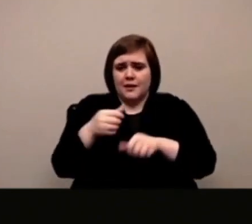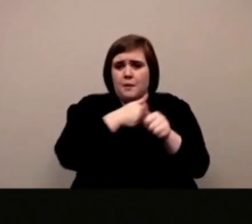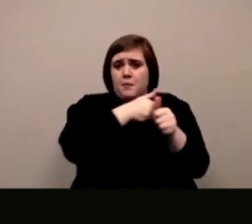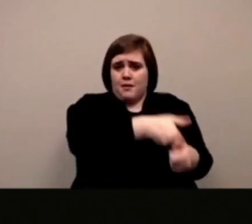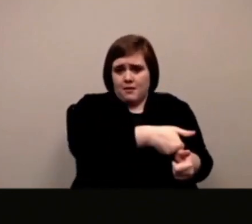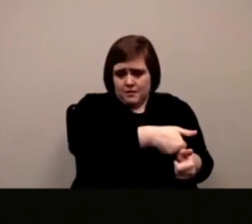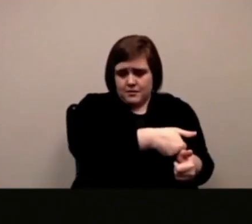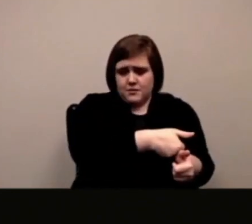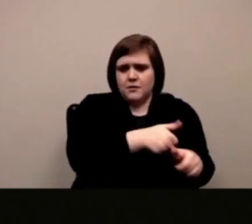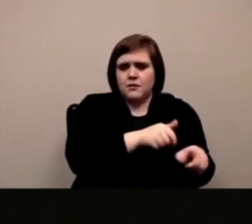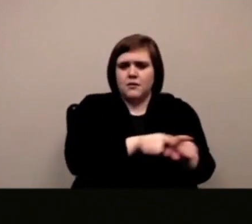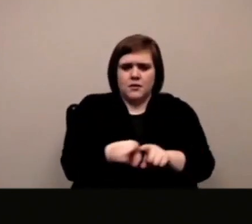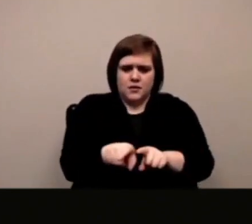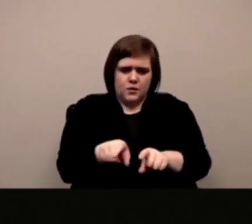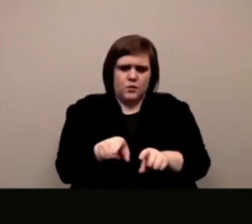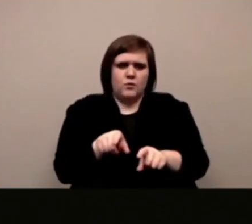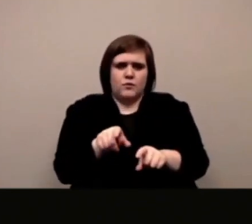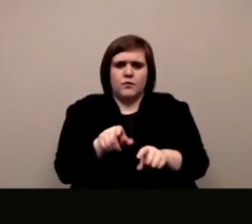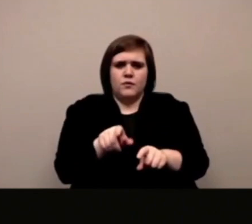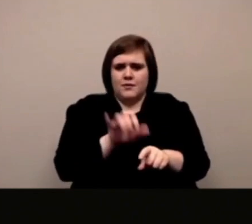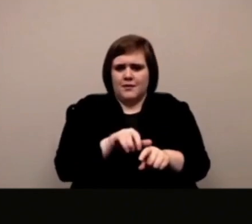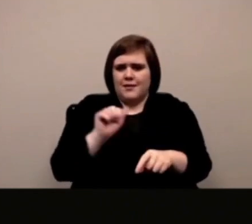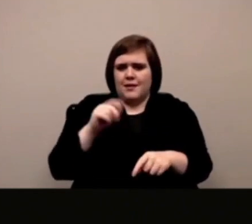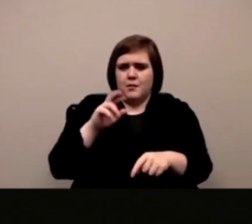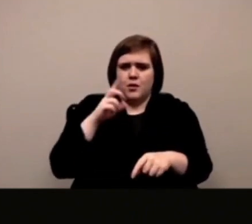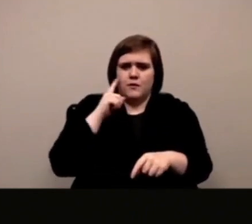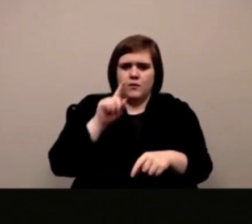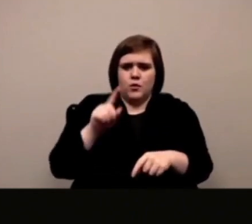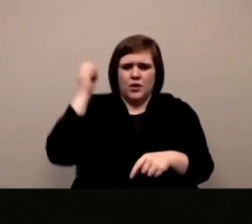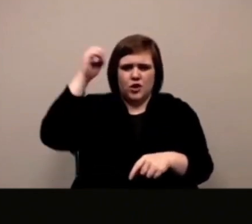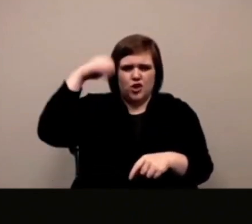think COPPA compliance and GDPR for Europe.